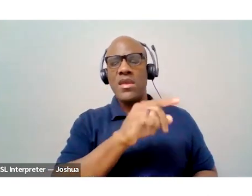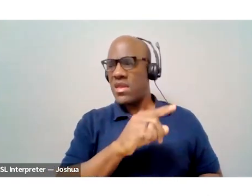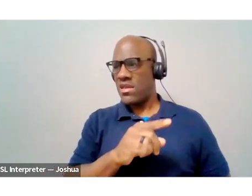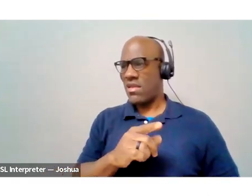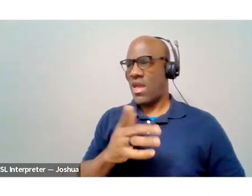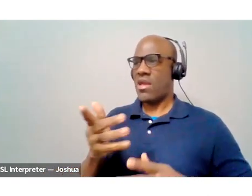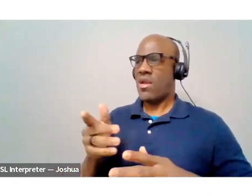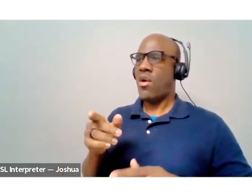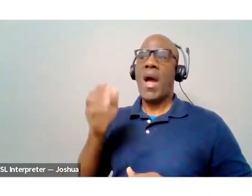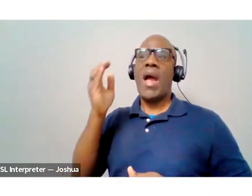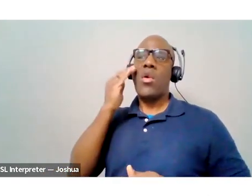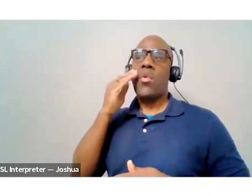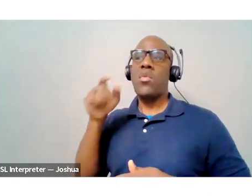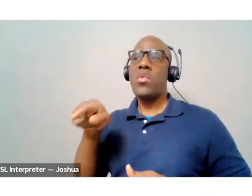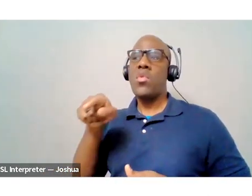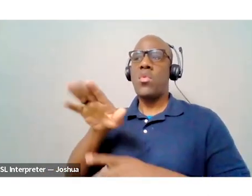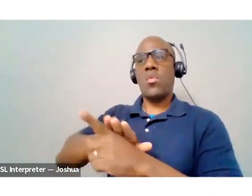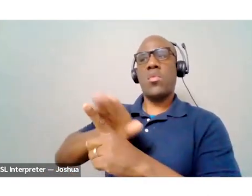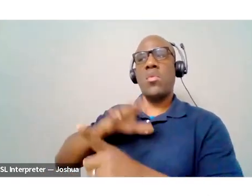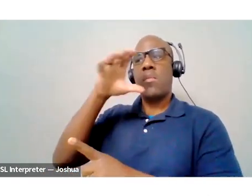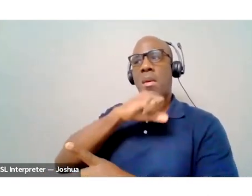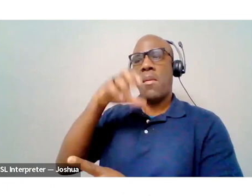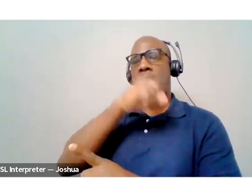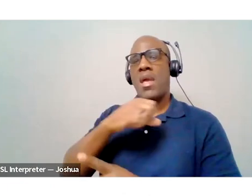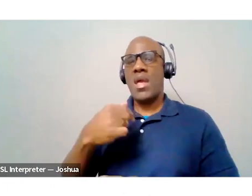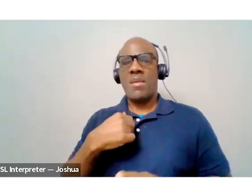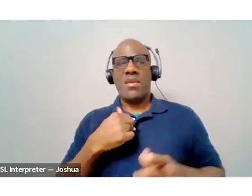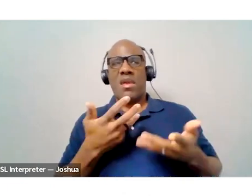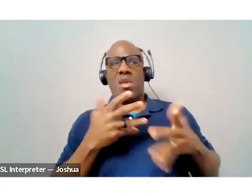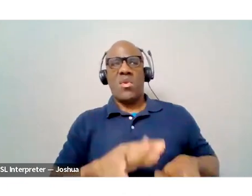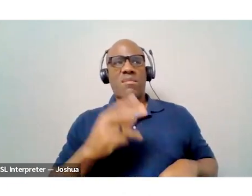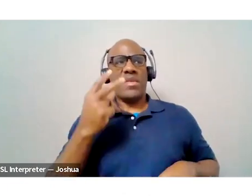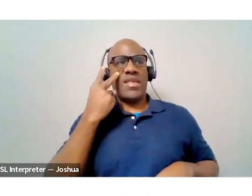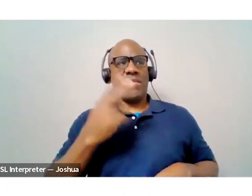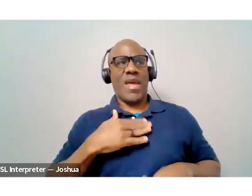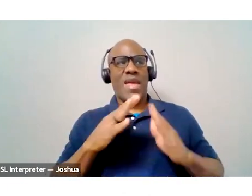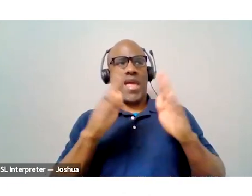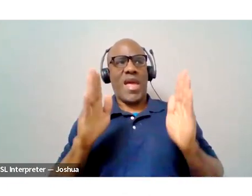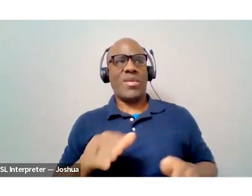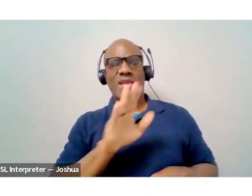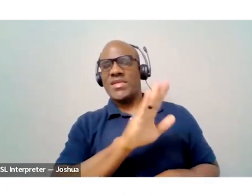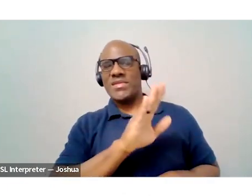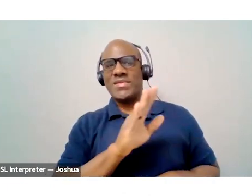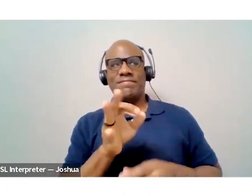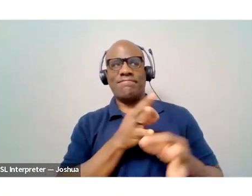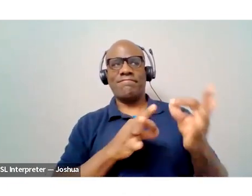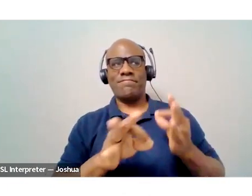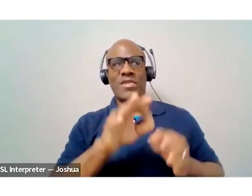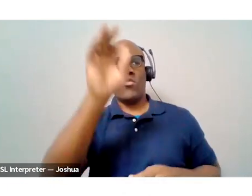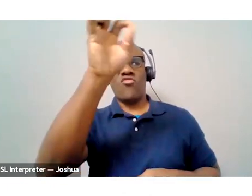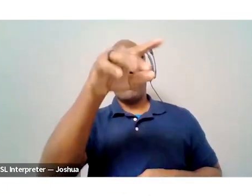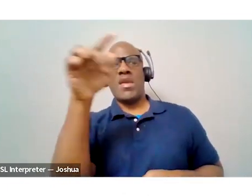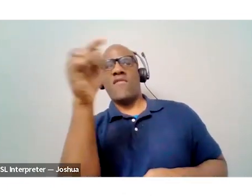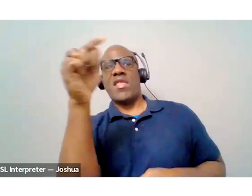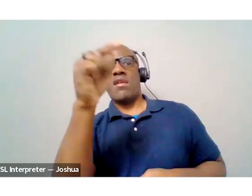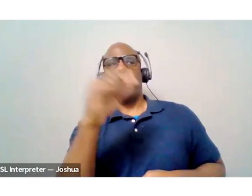So I'm going to have him drop me off, not at my house because I don't want him to know where I live. And, you know, similarly, she